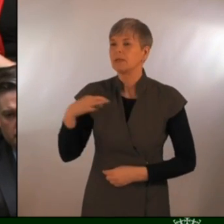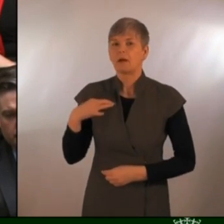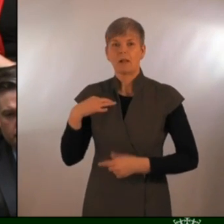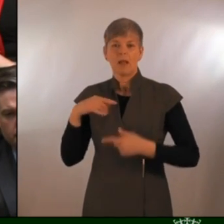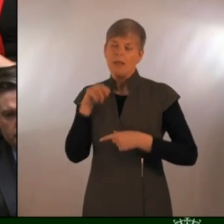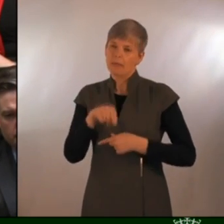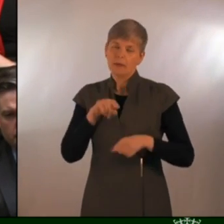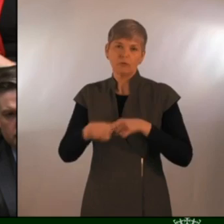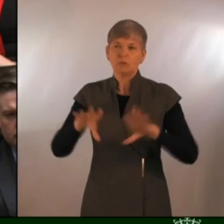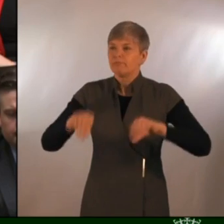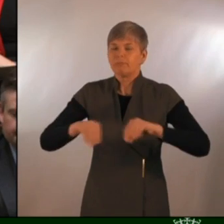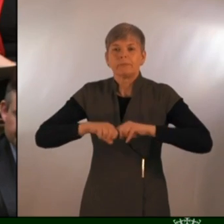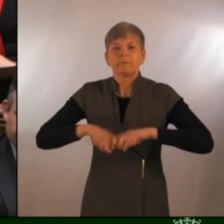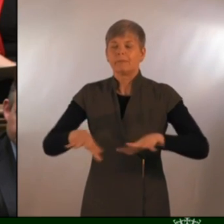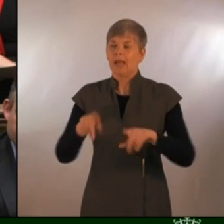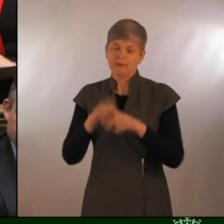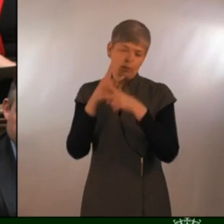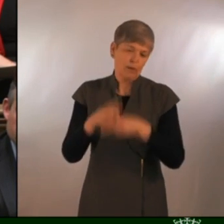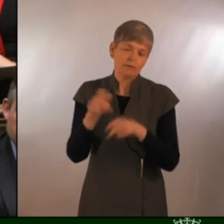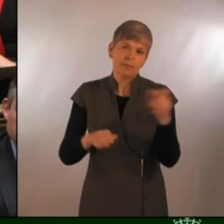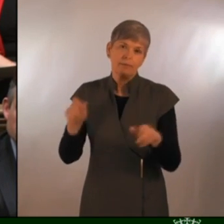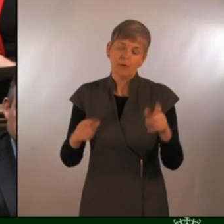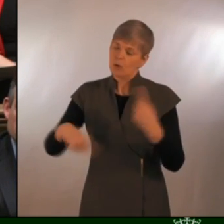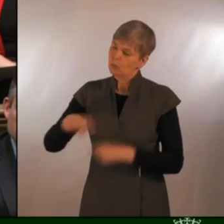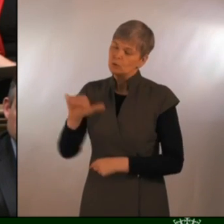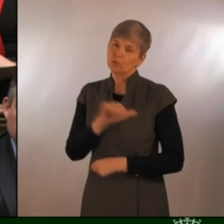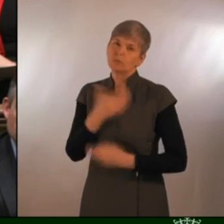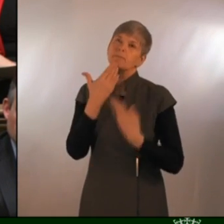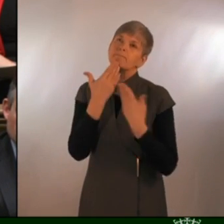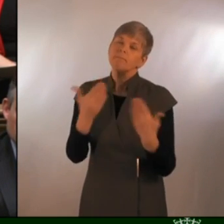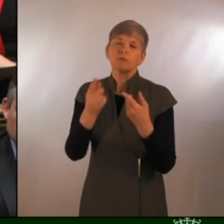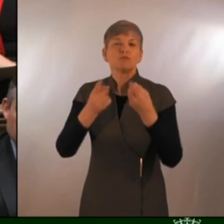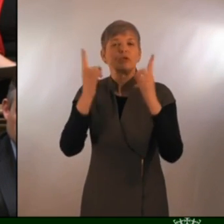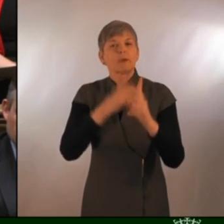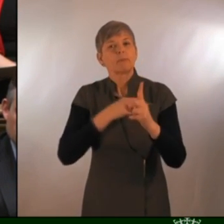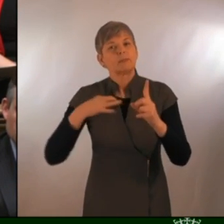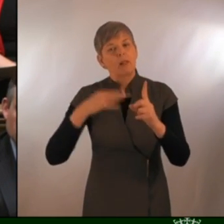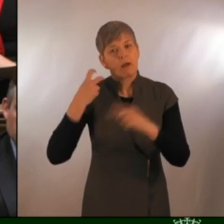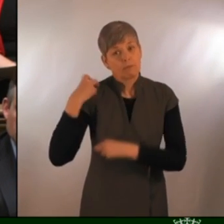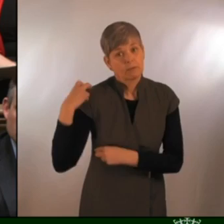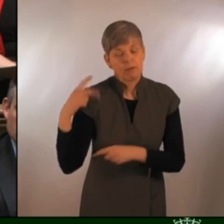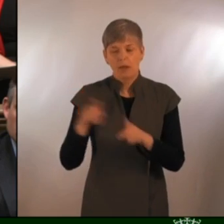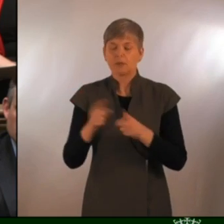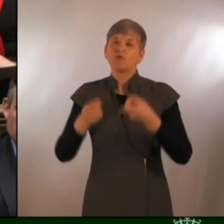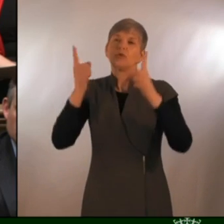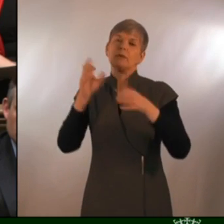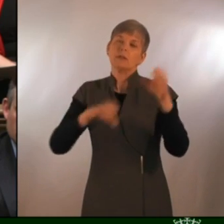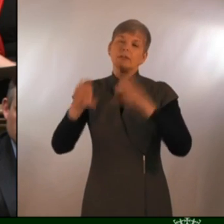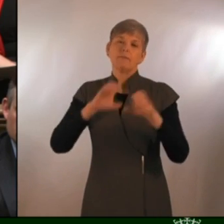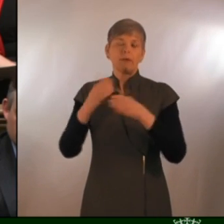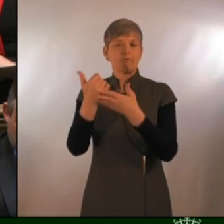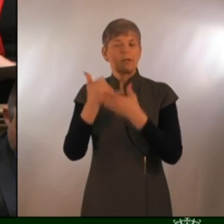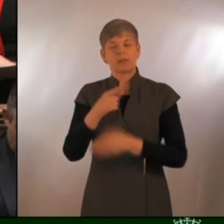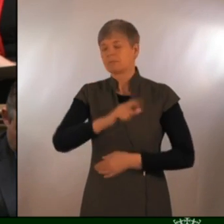And I think we should all express our gratitude to the Chief Medical Officer and the Chief Scientific Advisor, who have shown exceptional